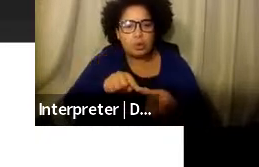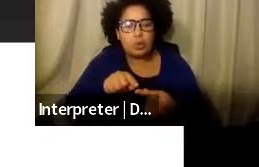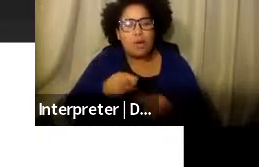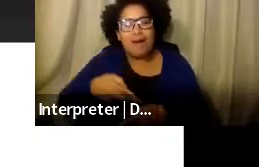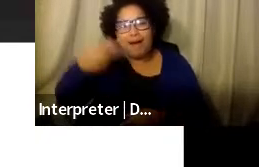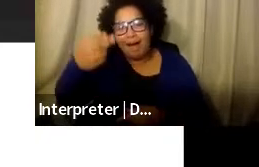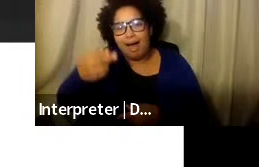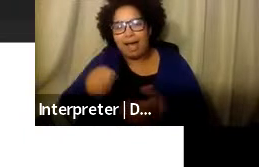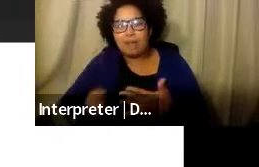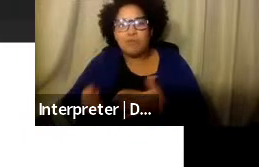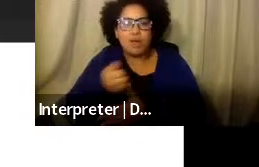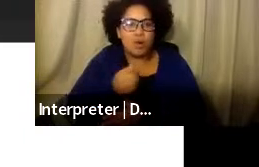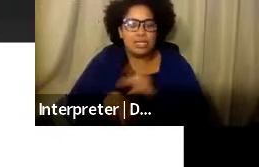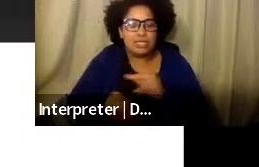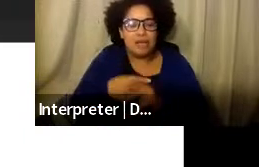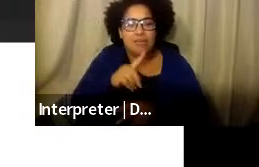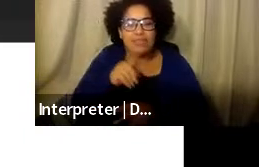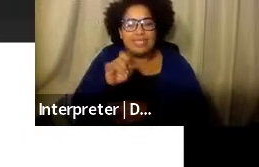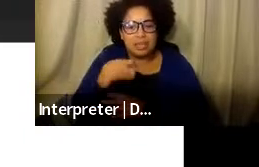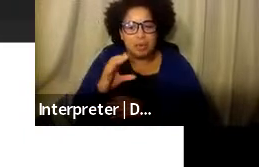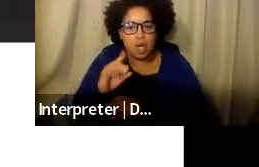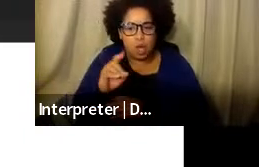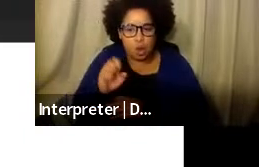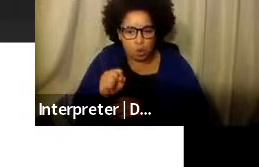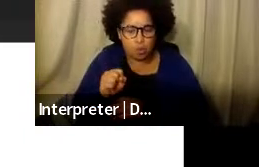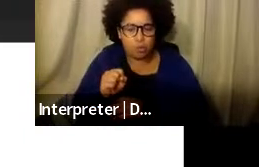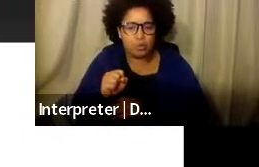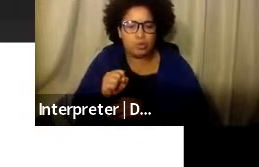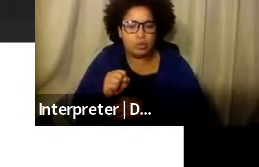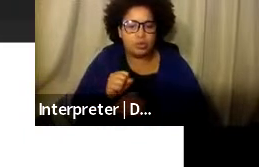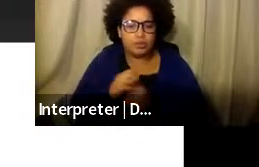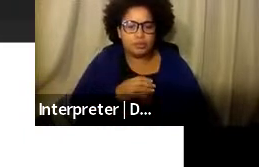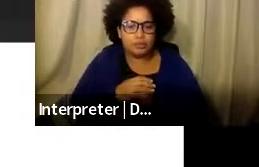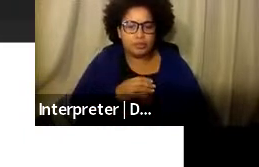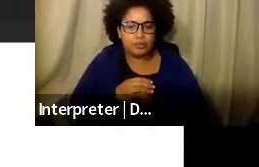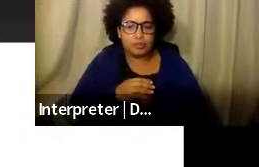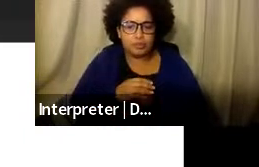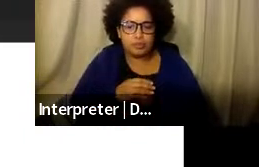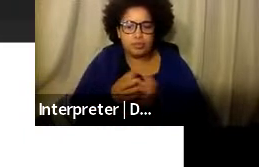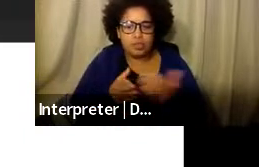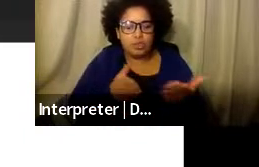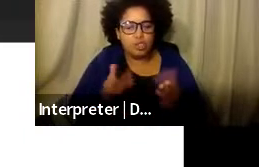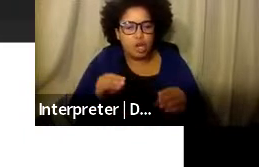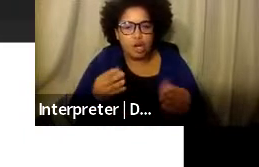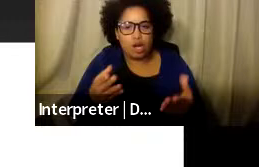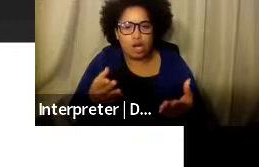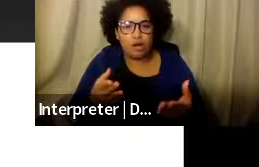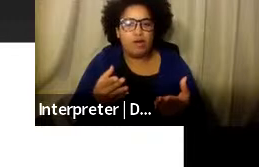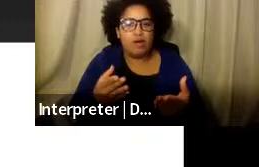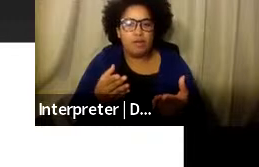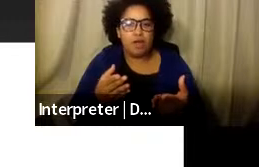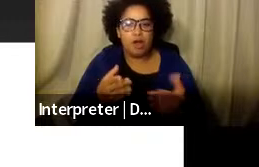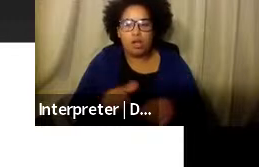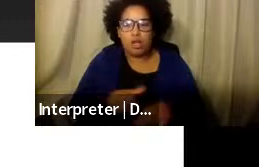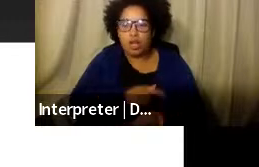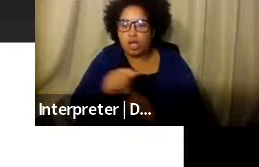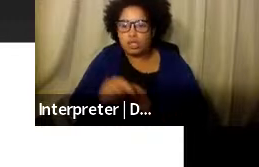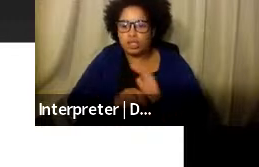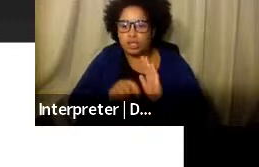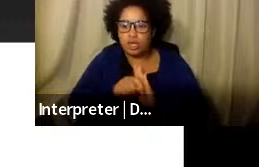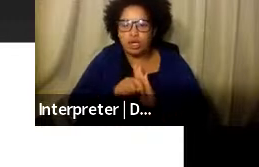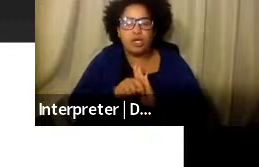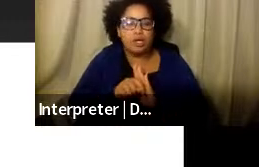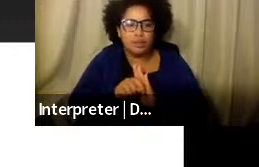the highest case rates are, and for example, to serve our long-term care facilities. Next